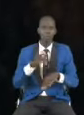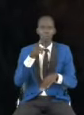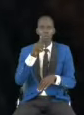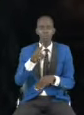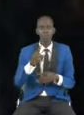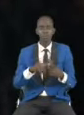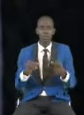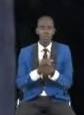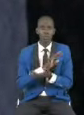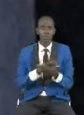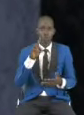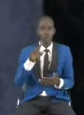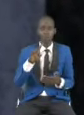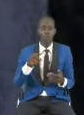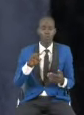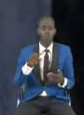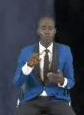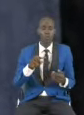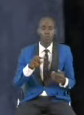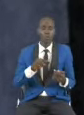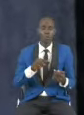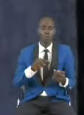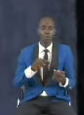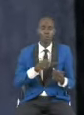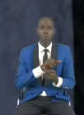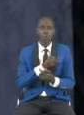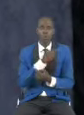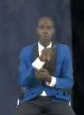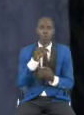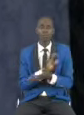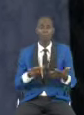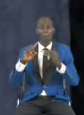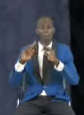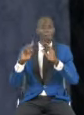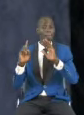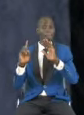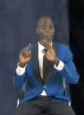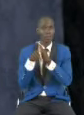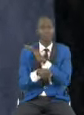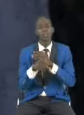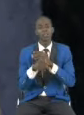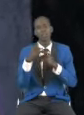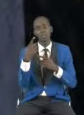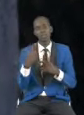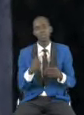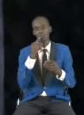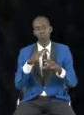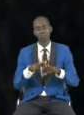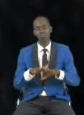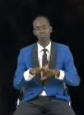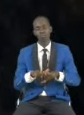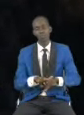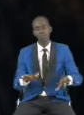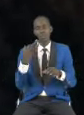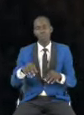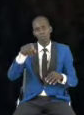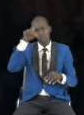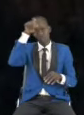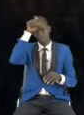I smite the land of Egypt. Look at Psalm